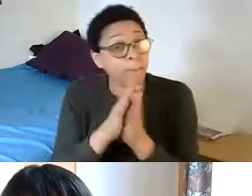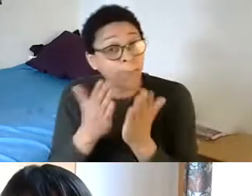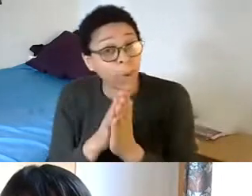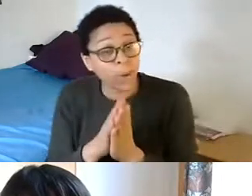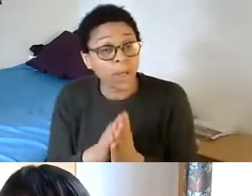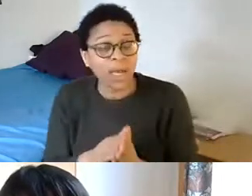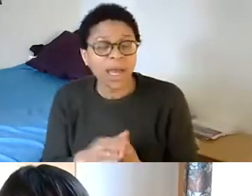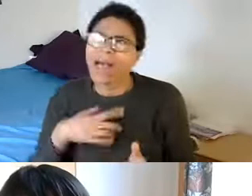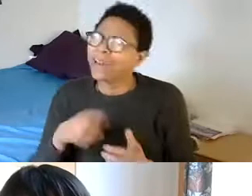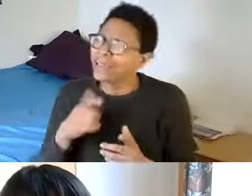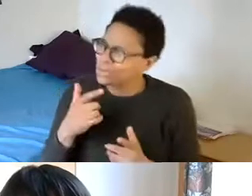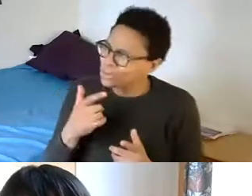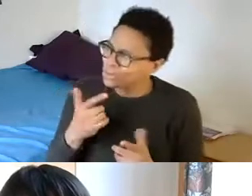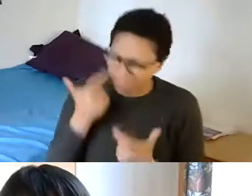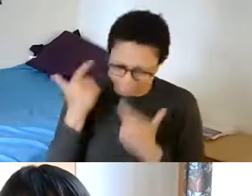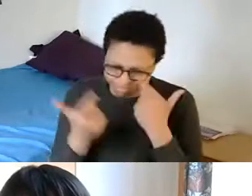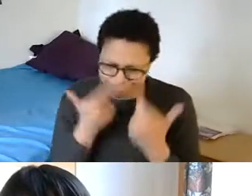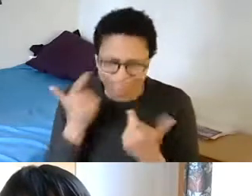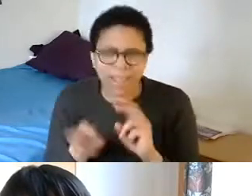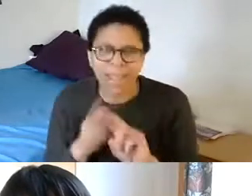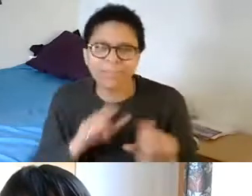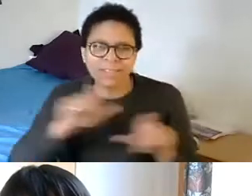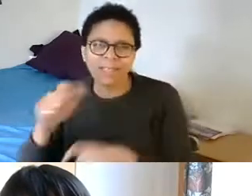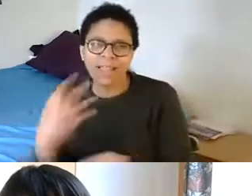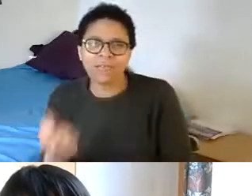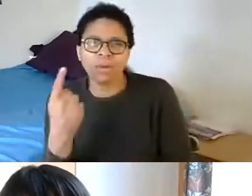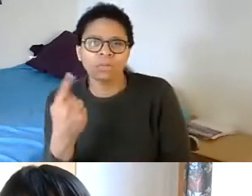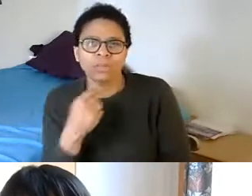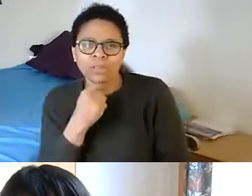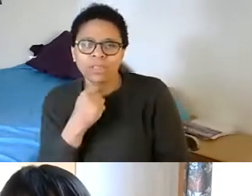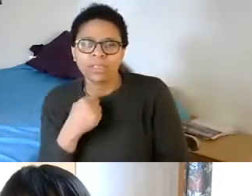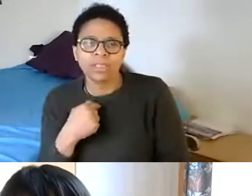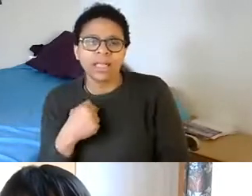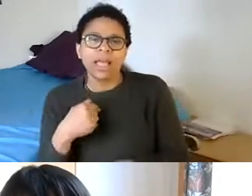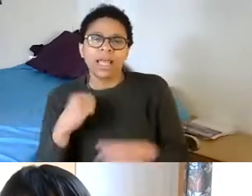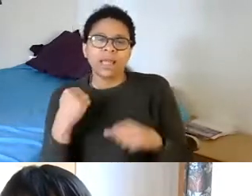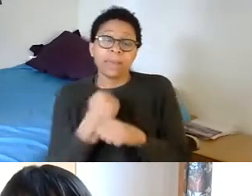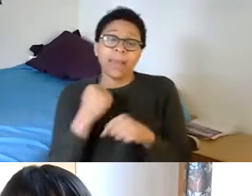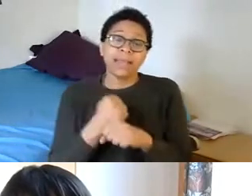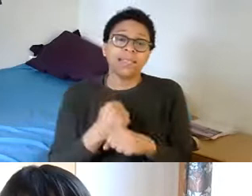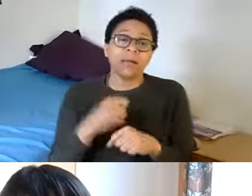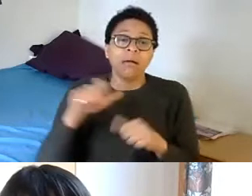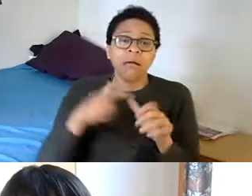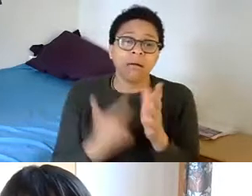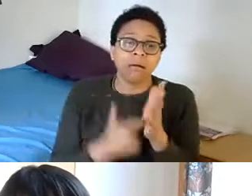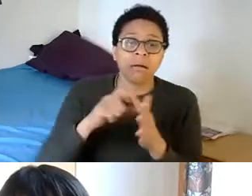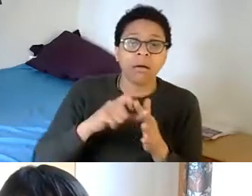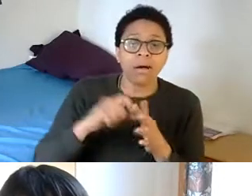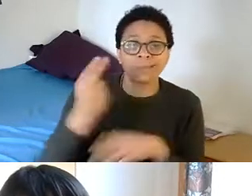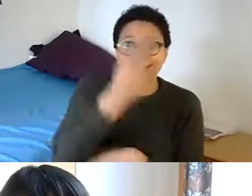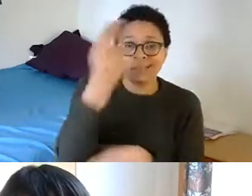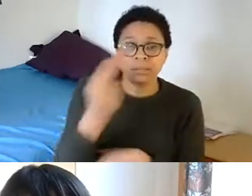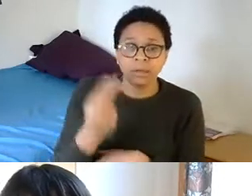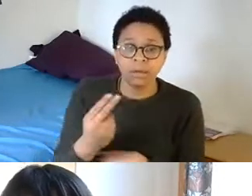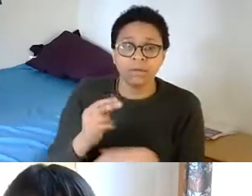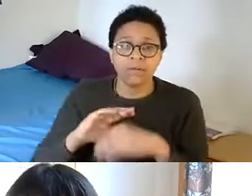look it out or something. And then I did sort of like a cardboard paper design for the outer part of it. So